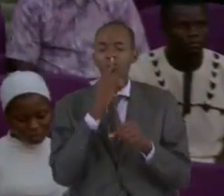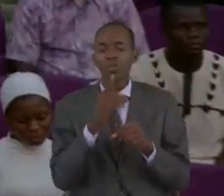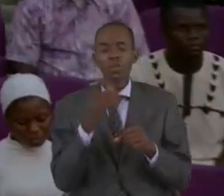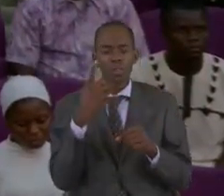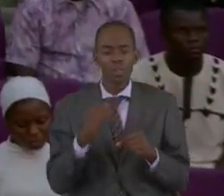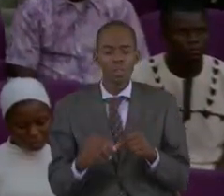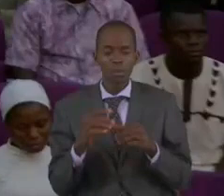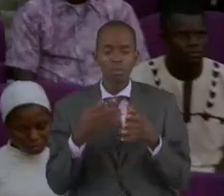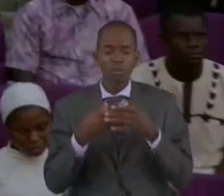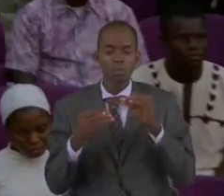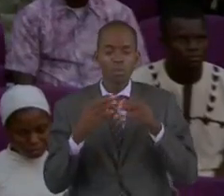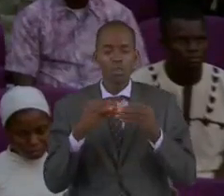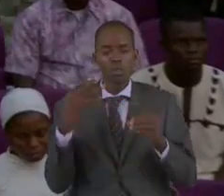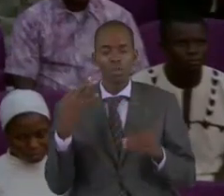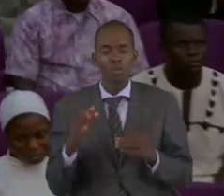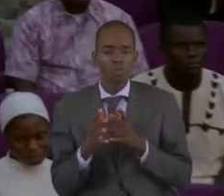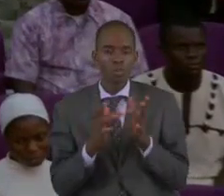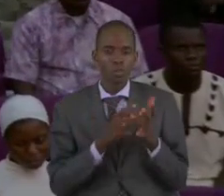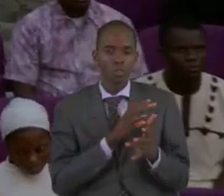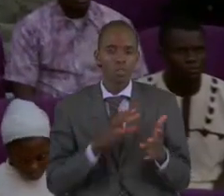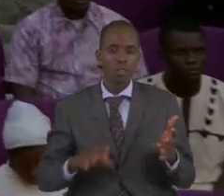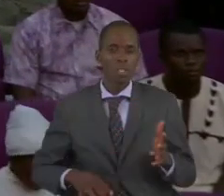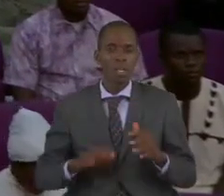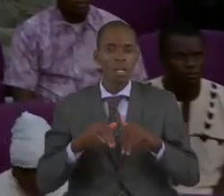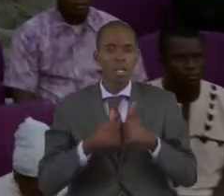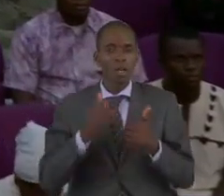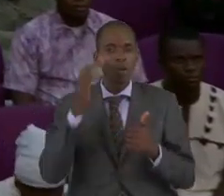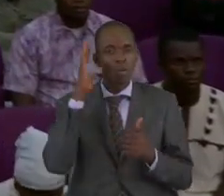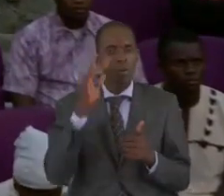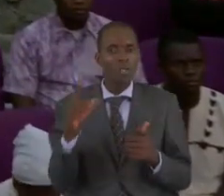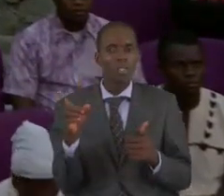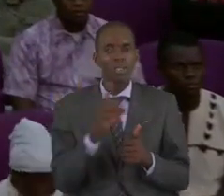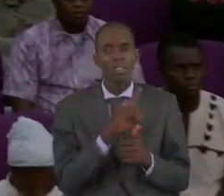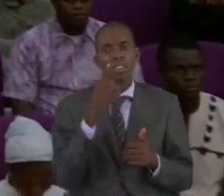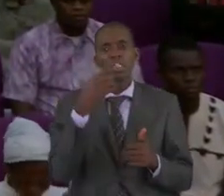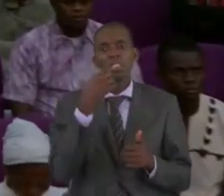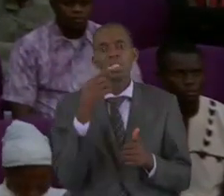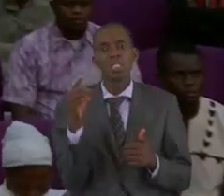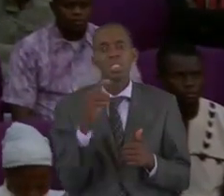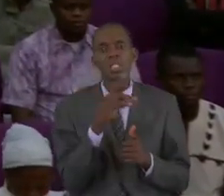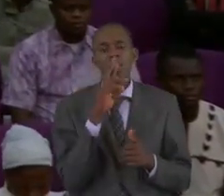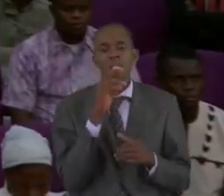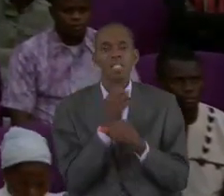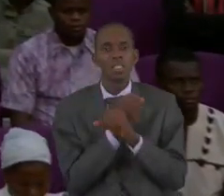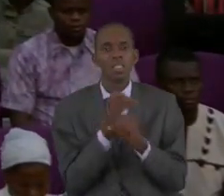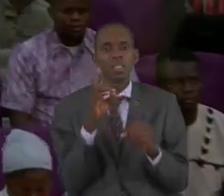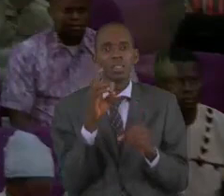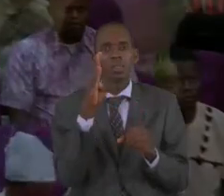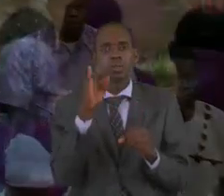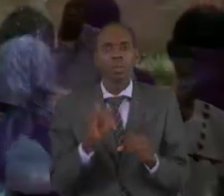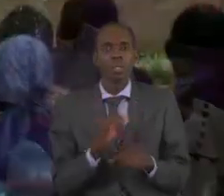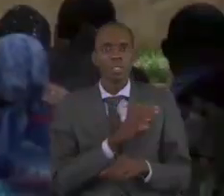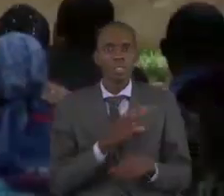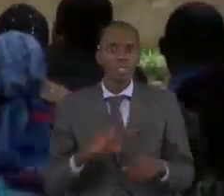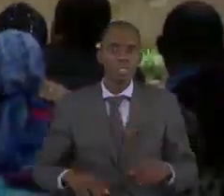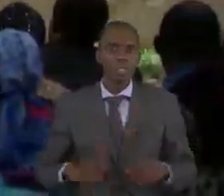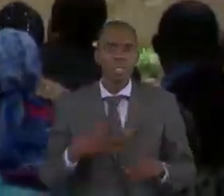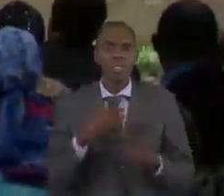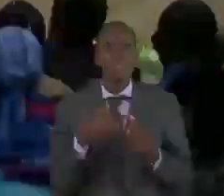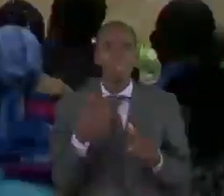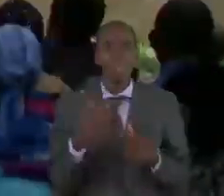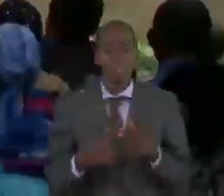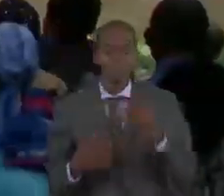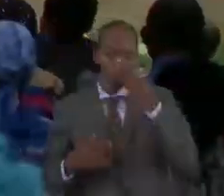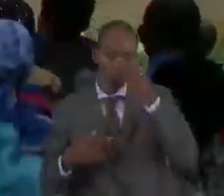Christ. How could they profess to be saved by Christ and then neglect